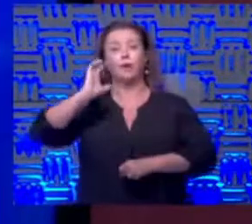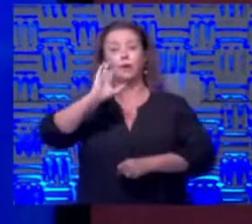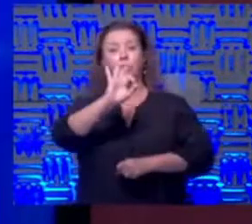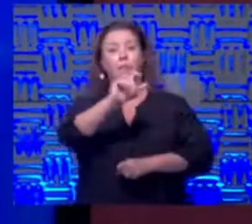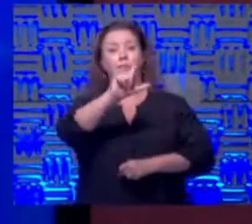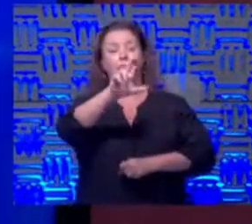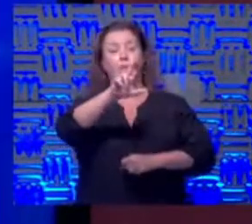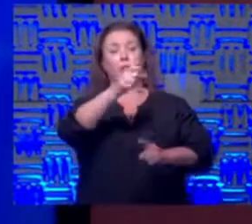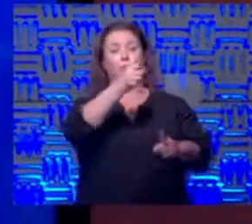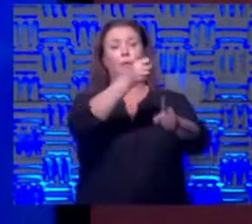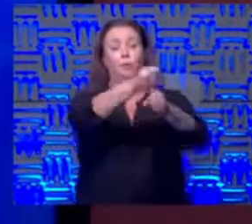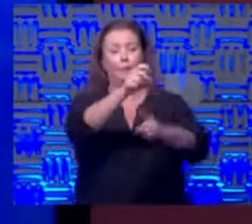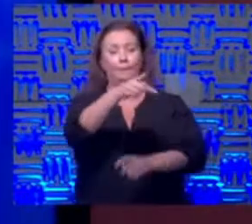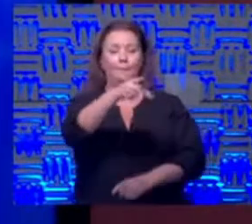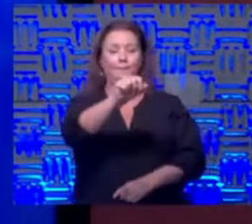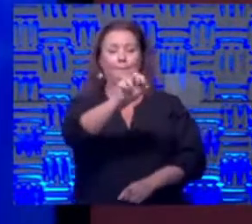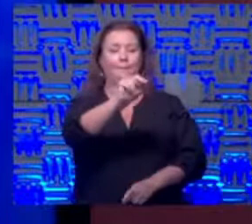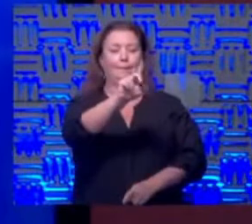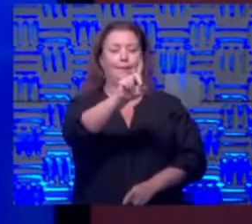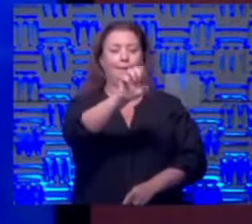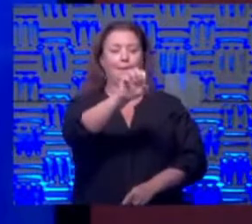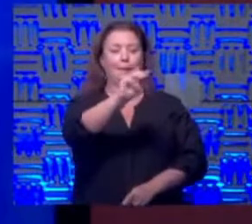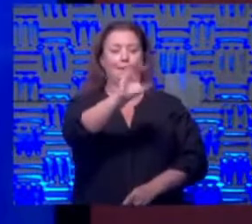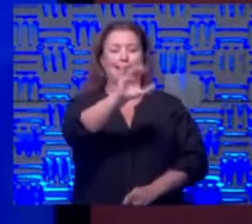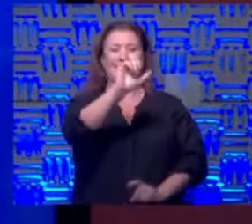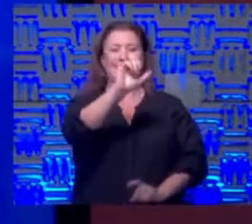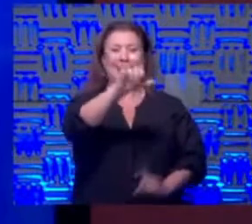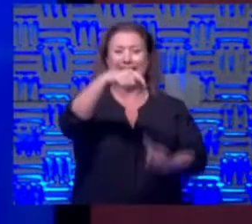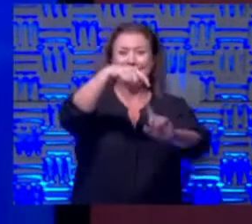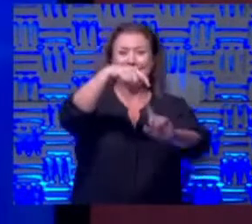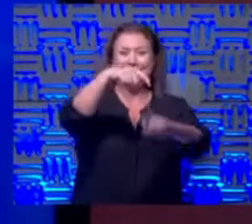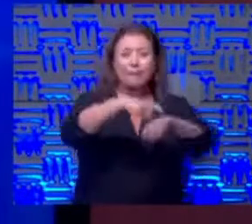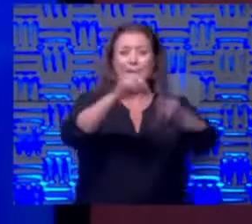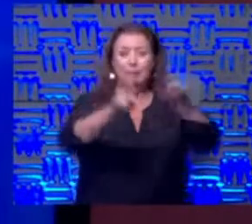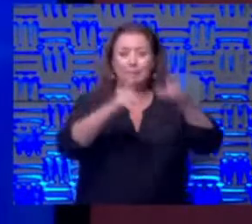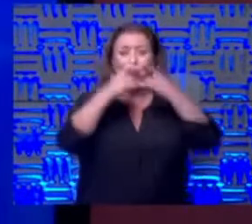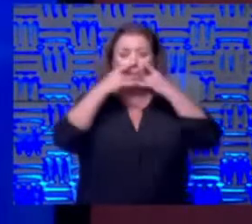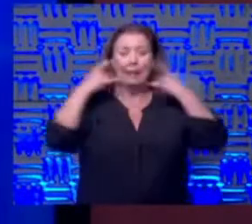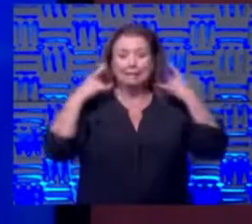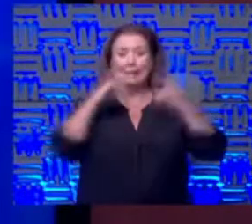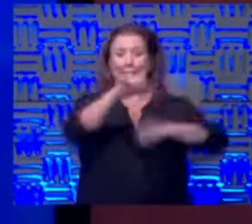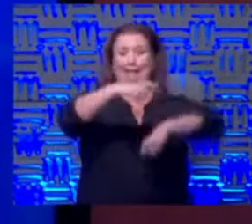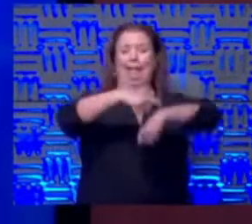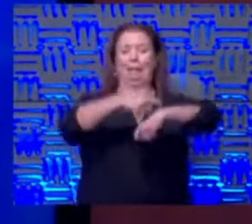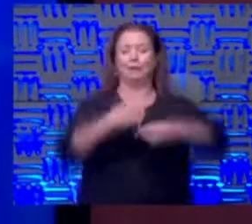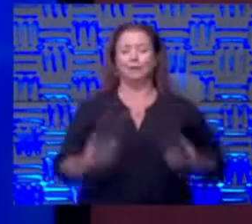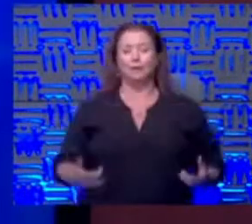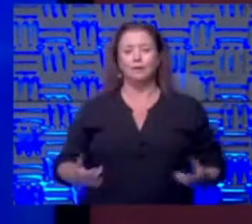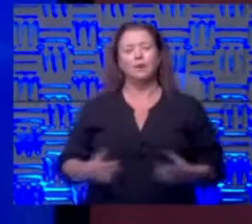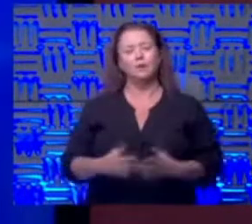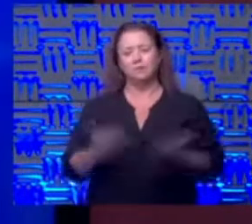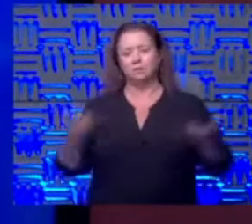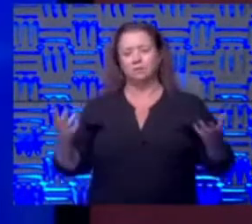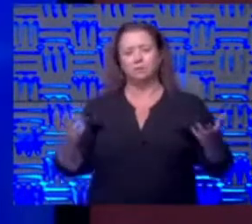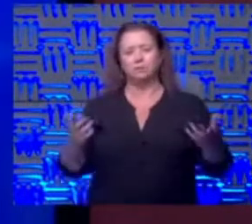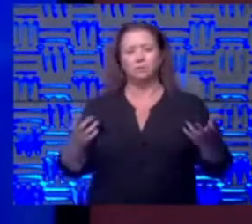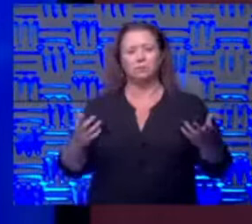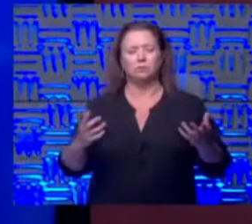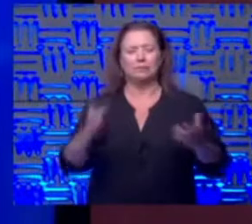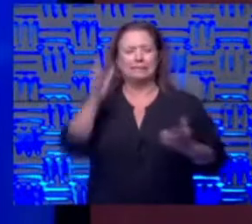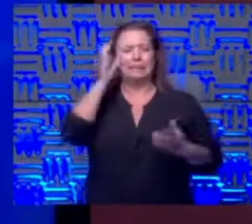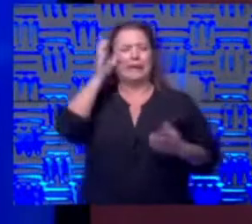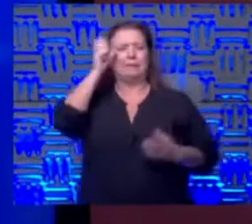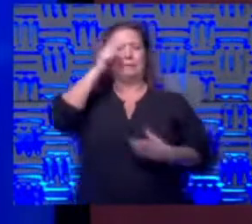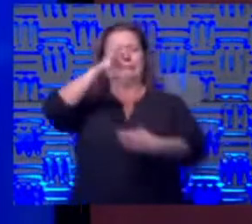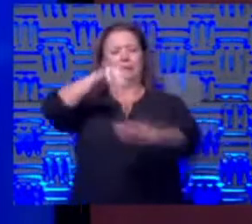influenza pandemic, again, people said wear a mask, and Yeah. you know how they did? They made homemade masks. Yeah. So just there's a little common